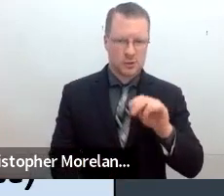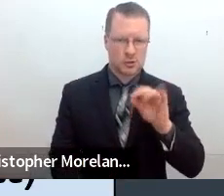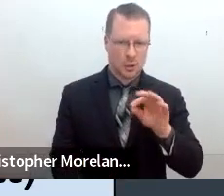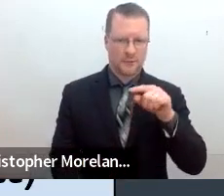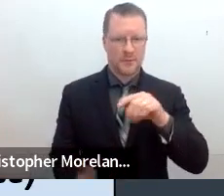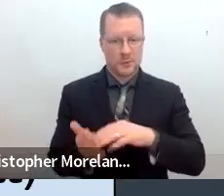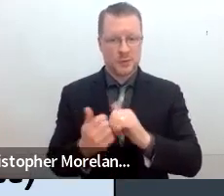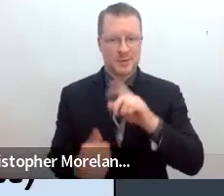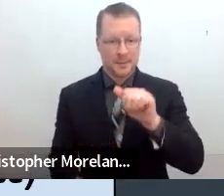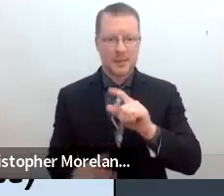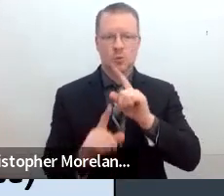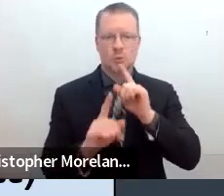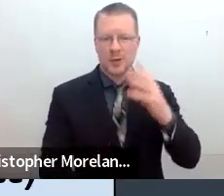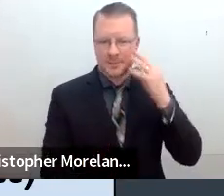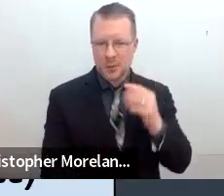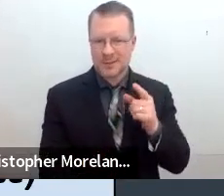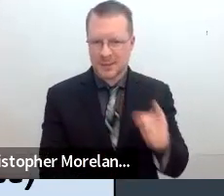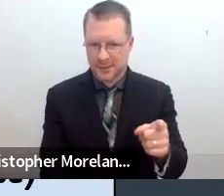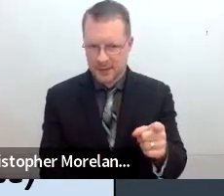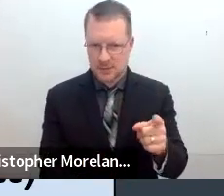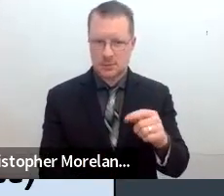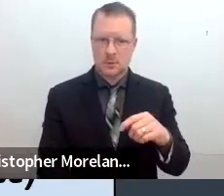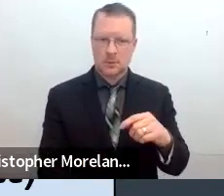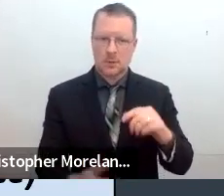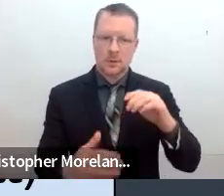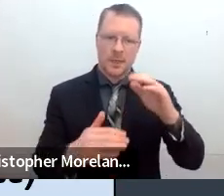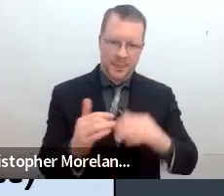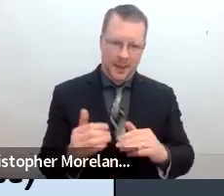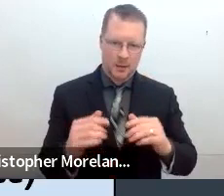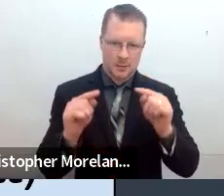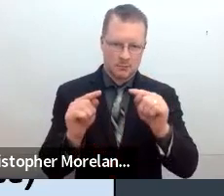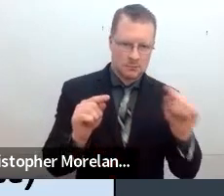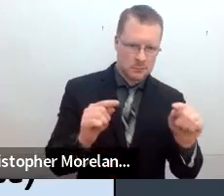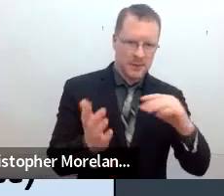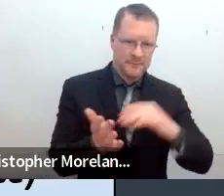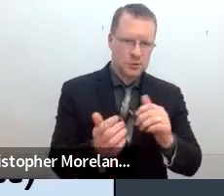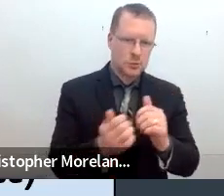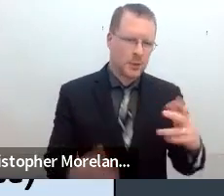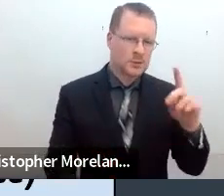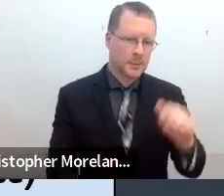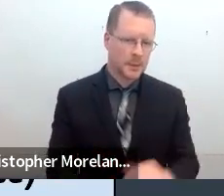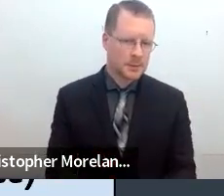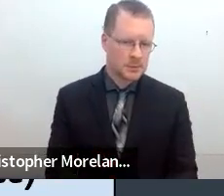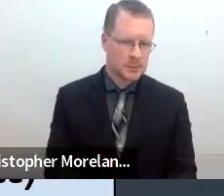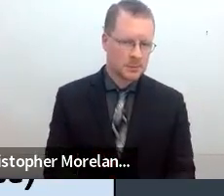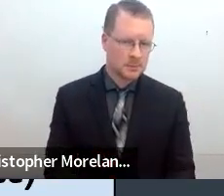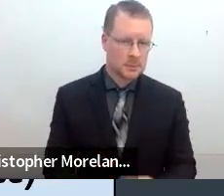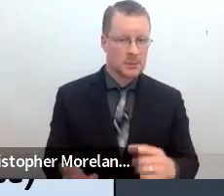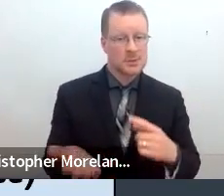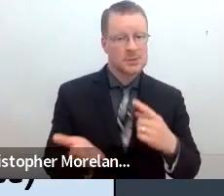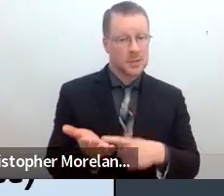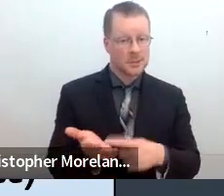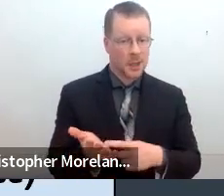every item are substantially higher in number than physicians without disabilities.